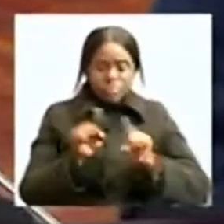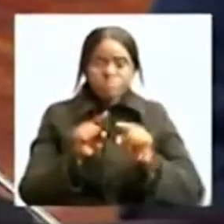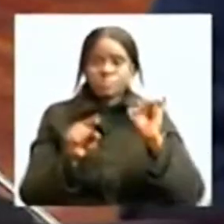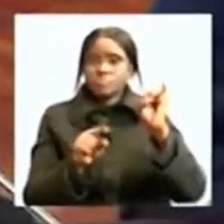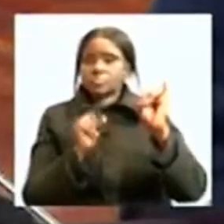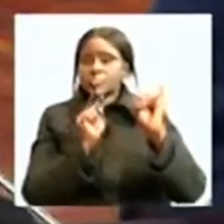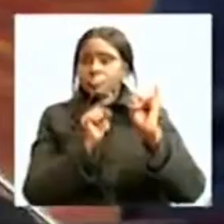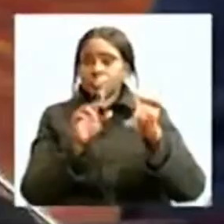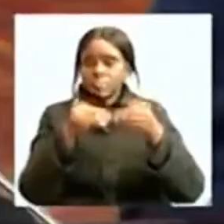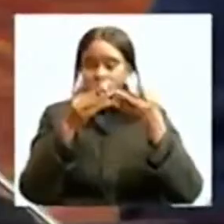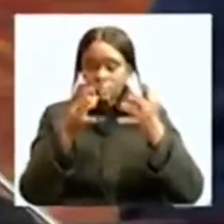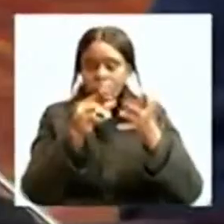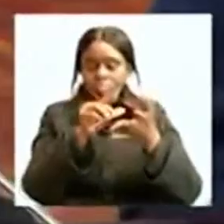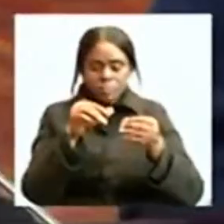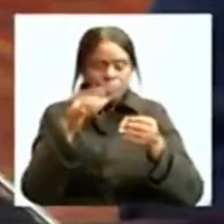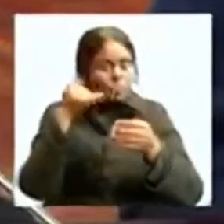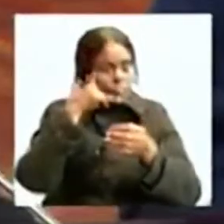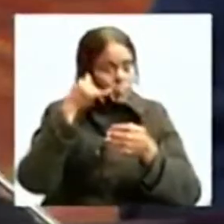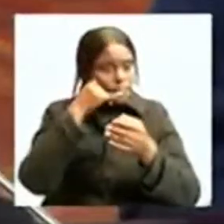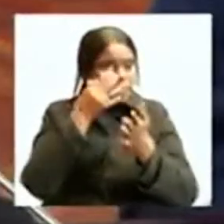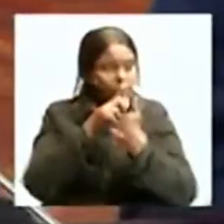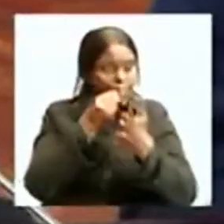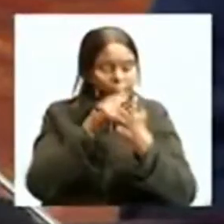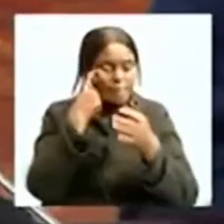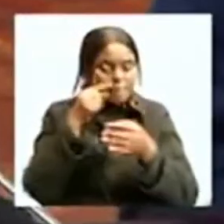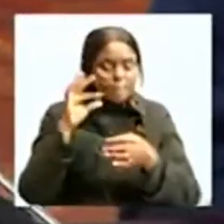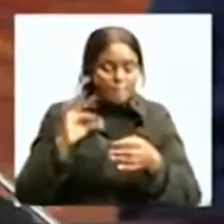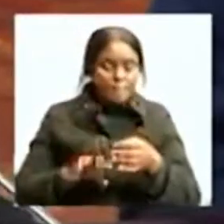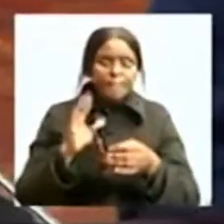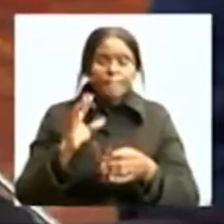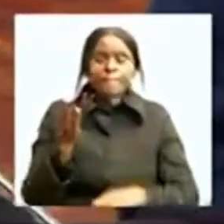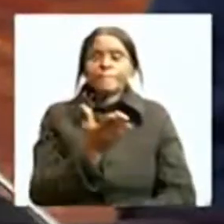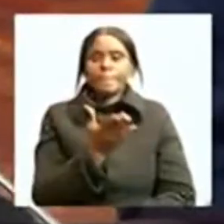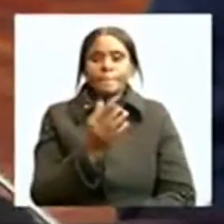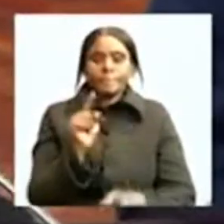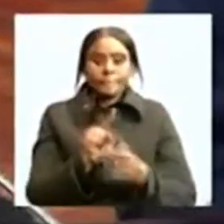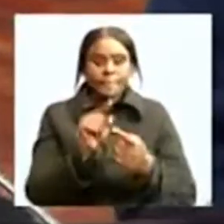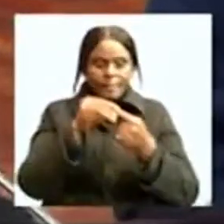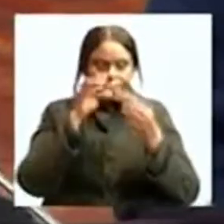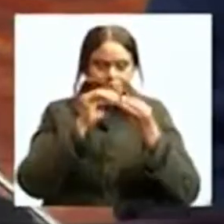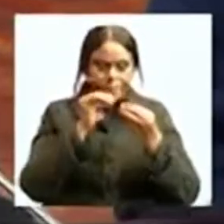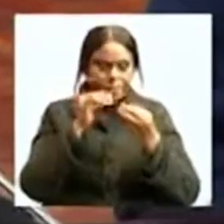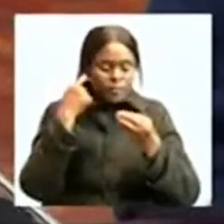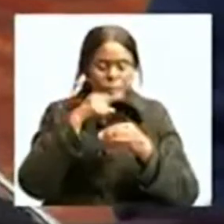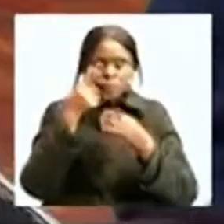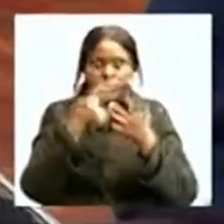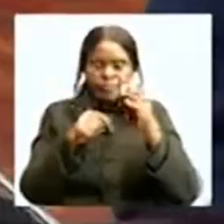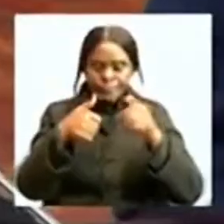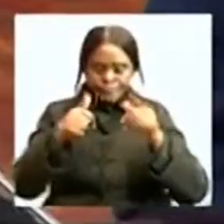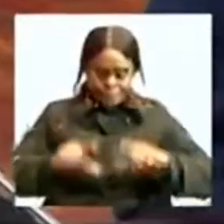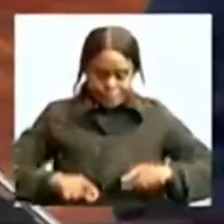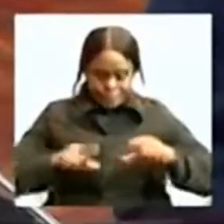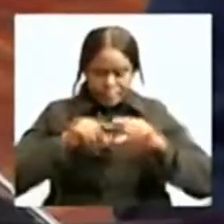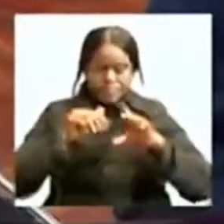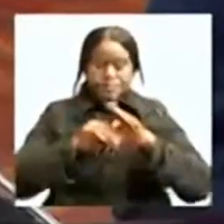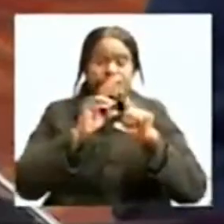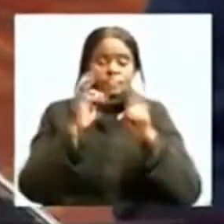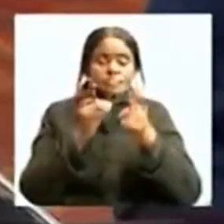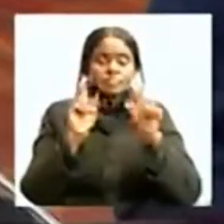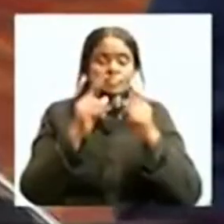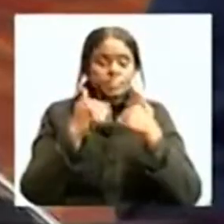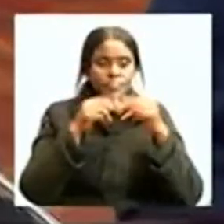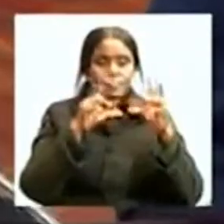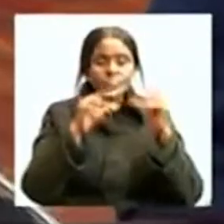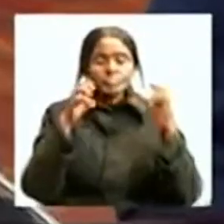I. Providing mobile banking facilities for beneficiaries, especially those domiciled in districts where there are